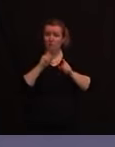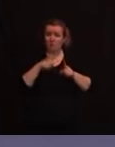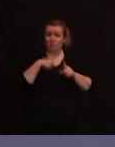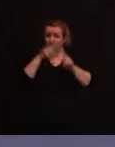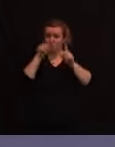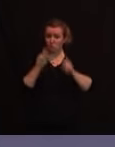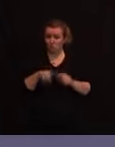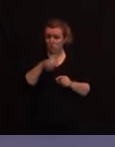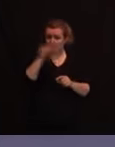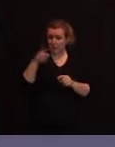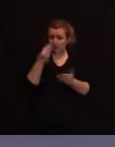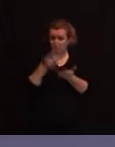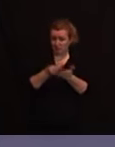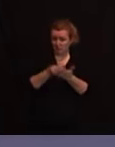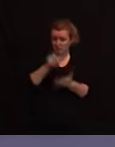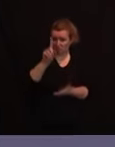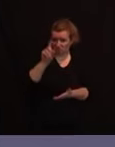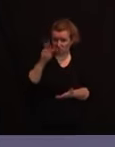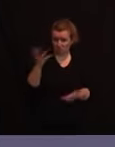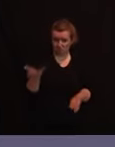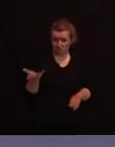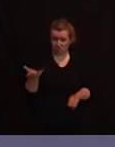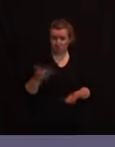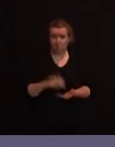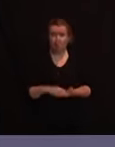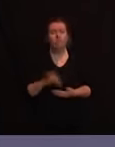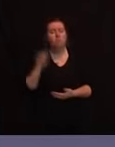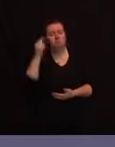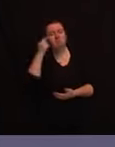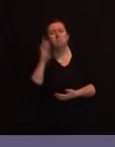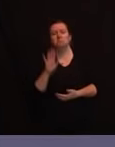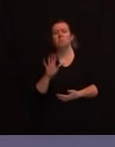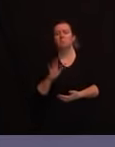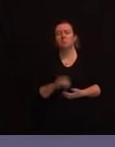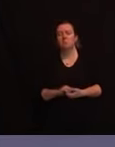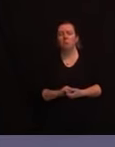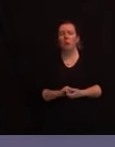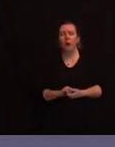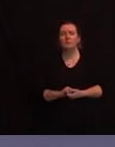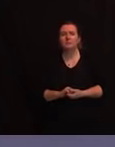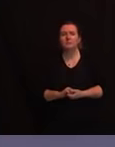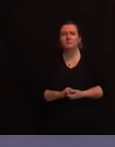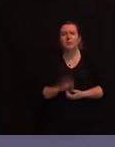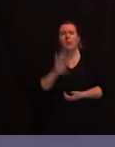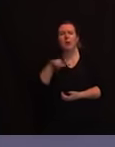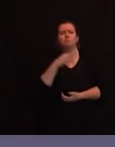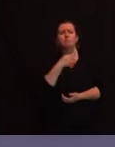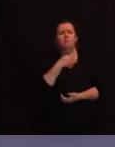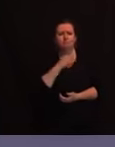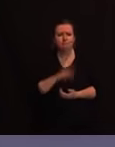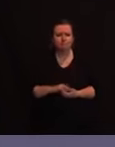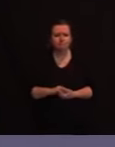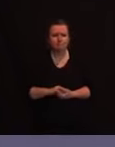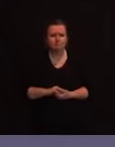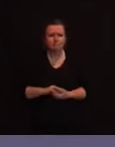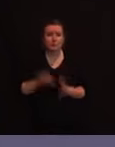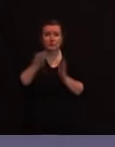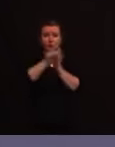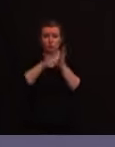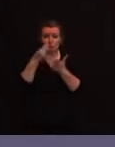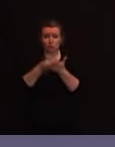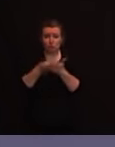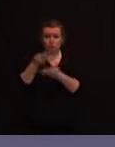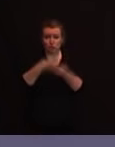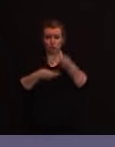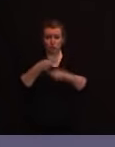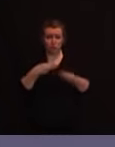the non-medical. May I do that and turn it to the... I'm intrigued by the idea of the state treasurer. Mahan, we should take that under